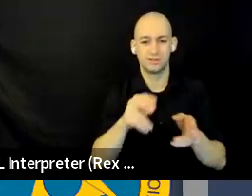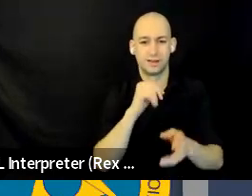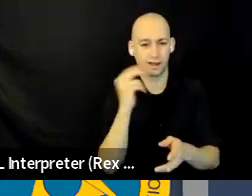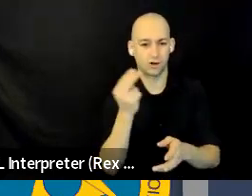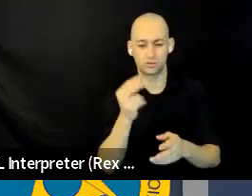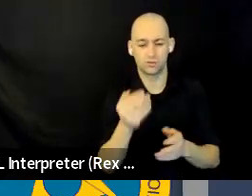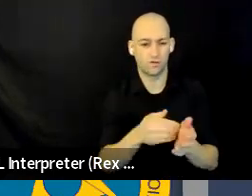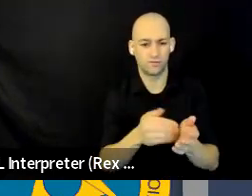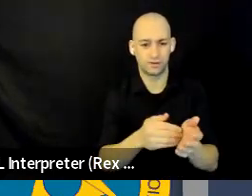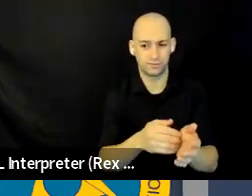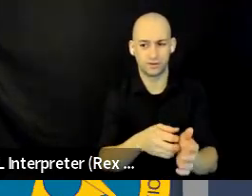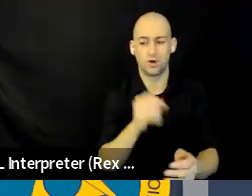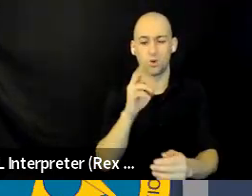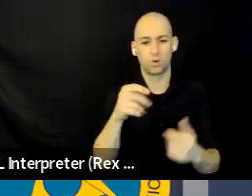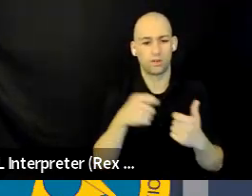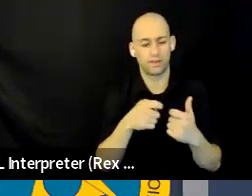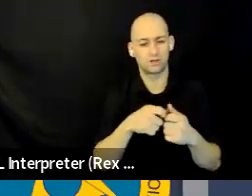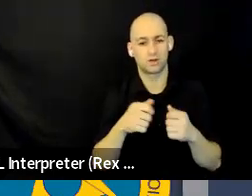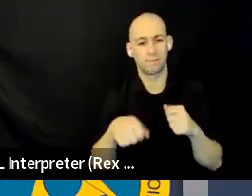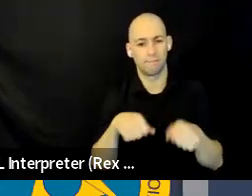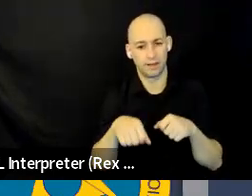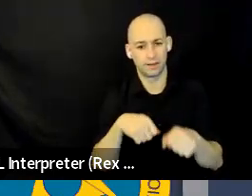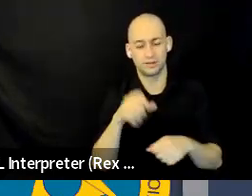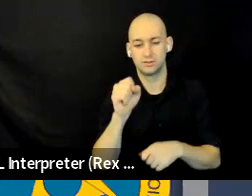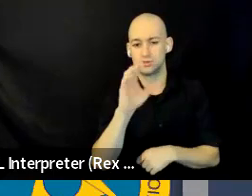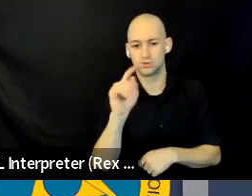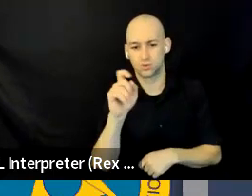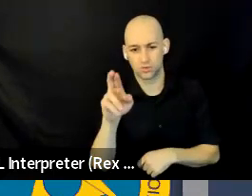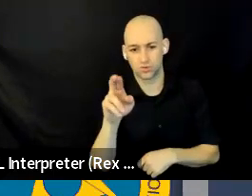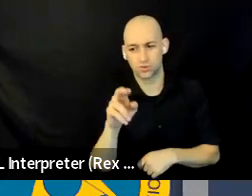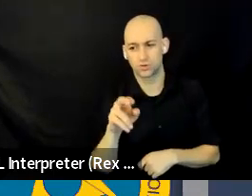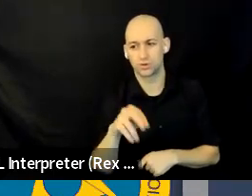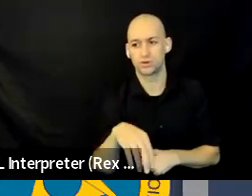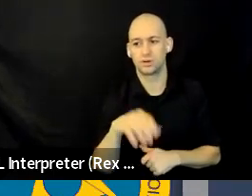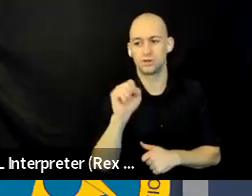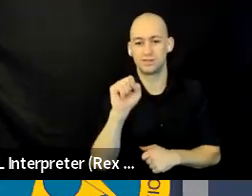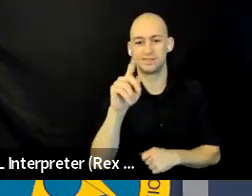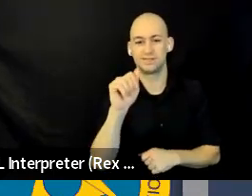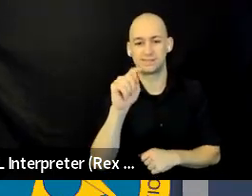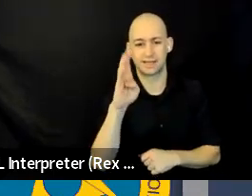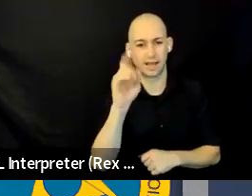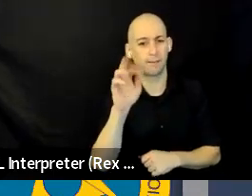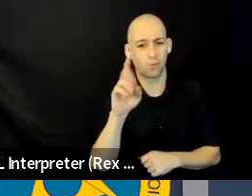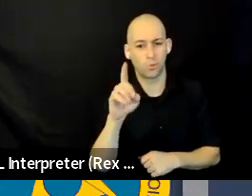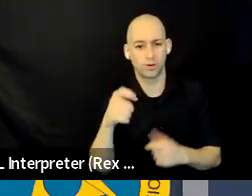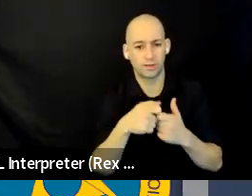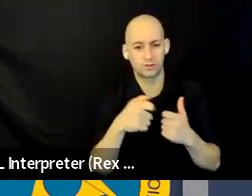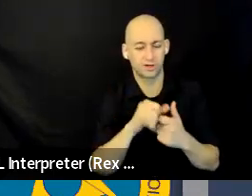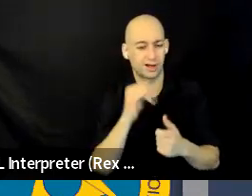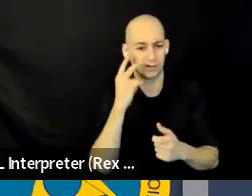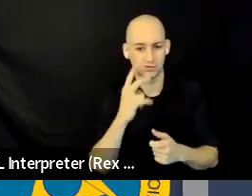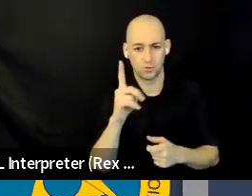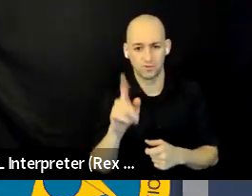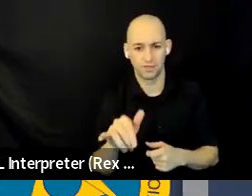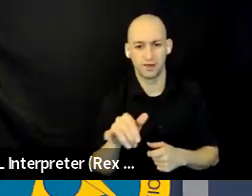that, or electric bikes, electric scooters, electric skateboards. Saw one of those the other day. And other